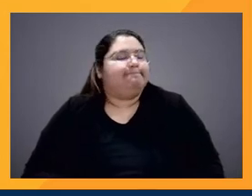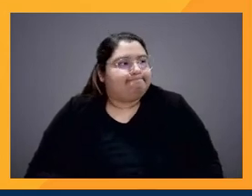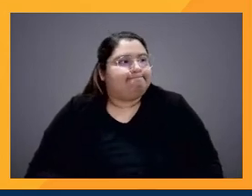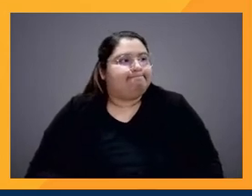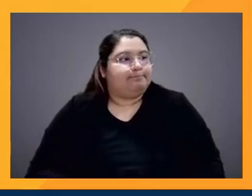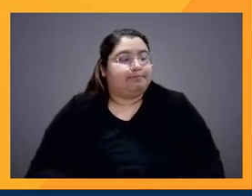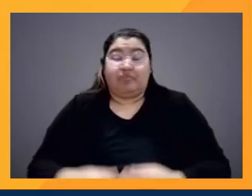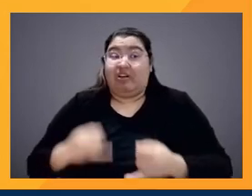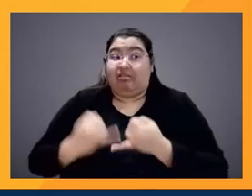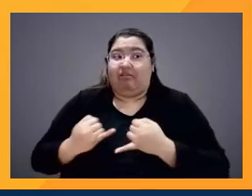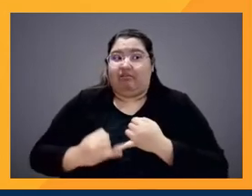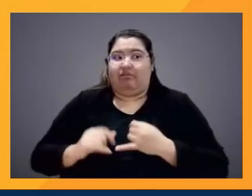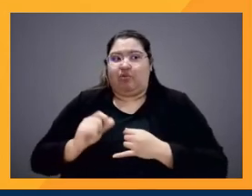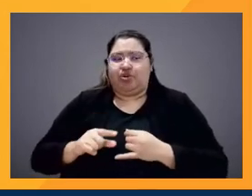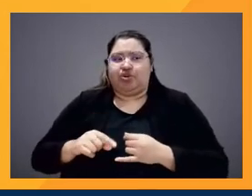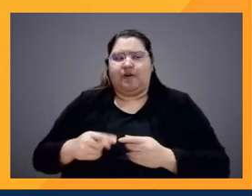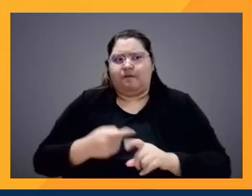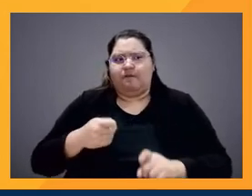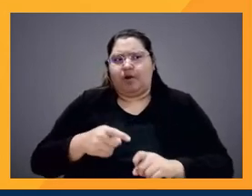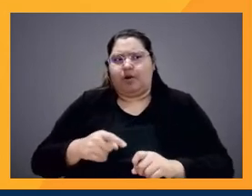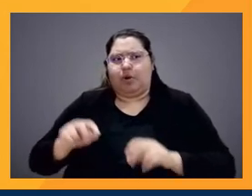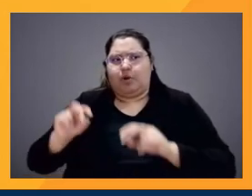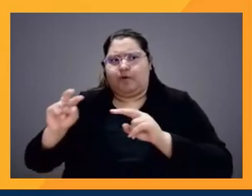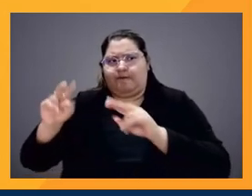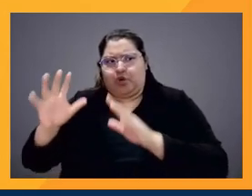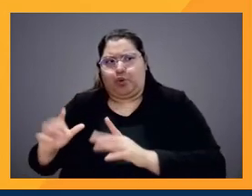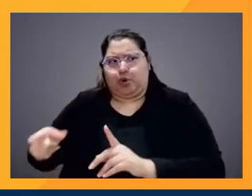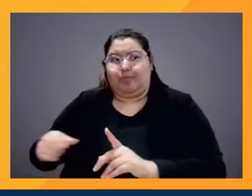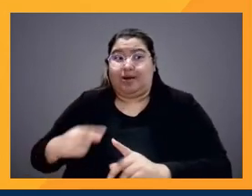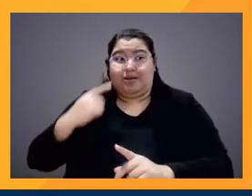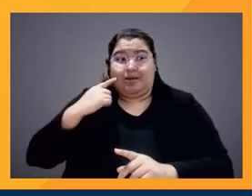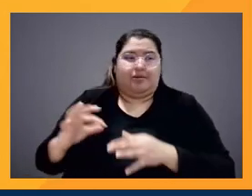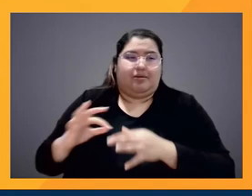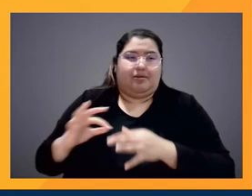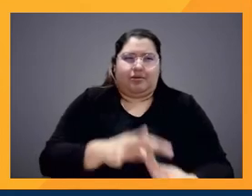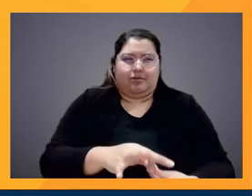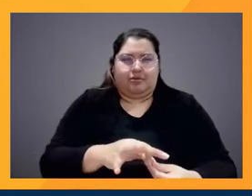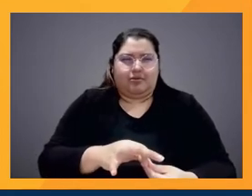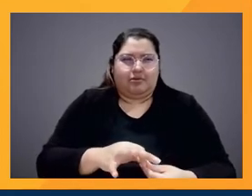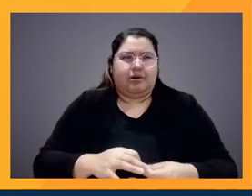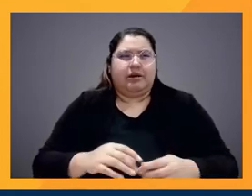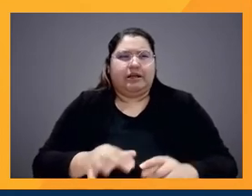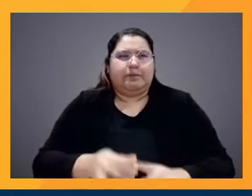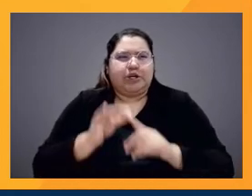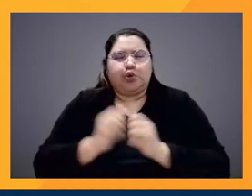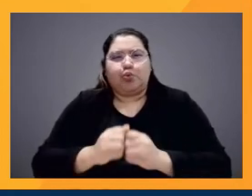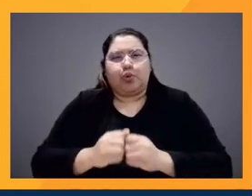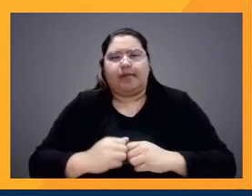do a whole host of things to help folks find